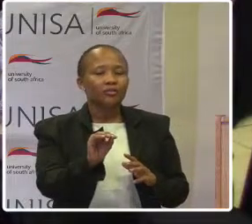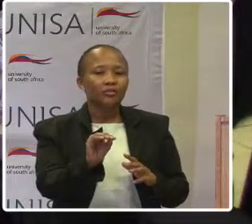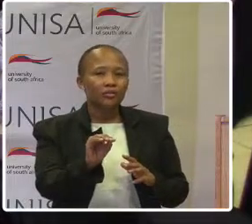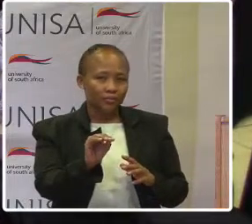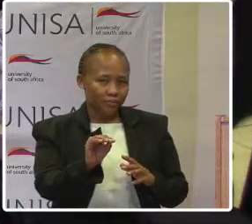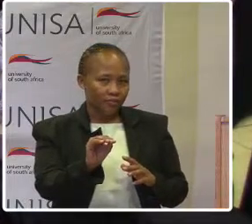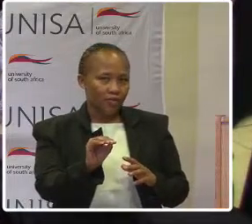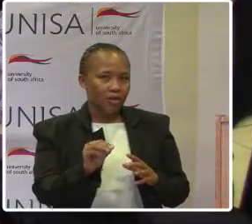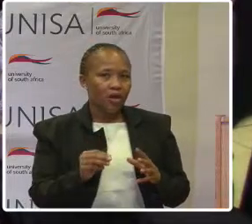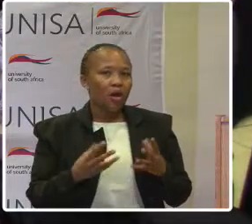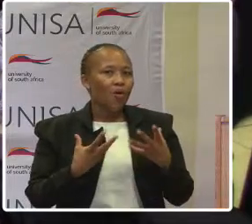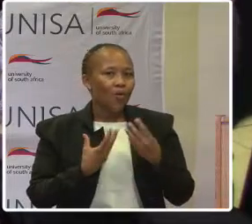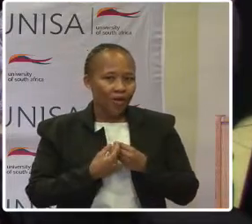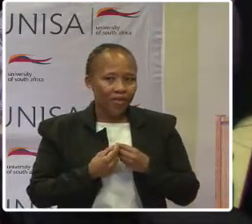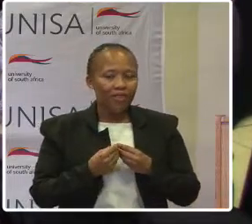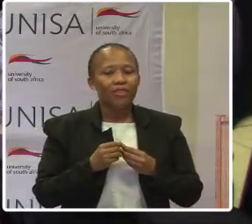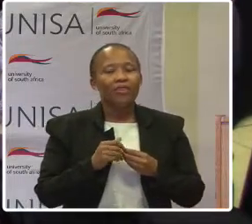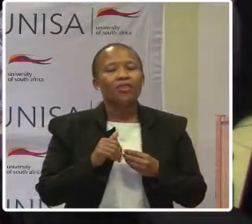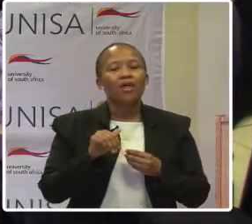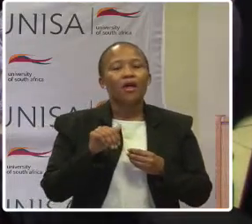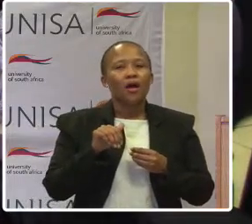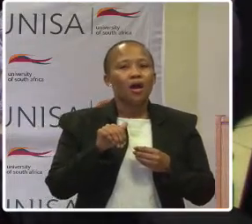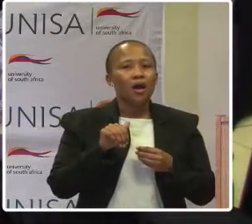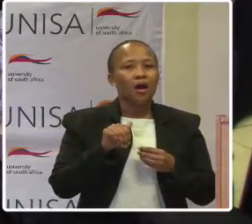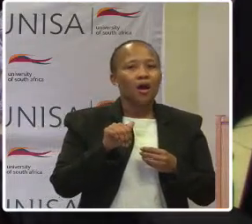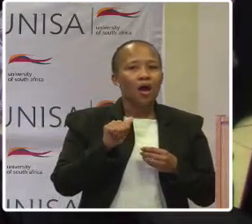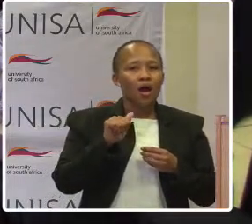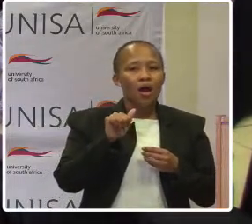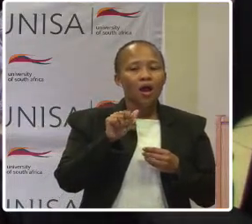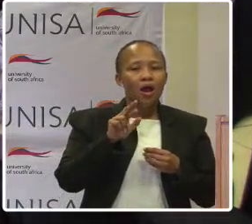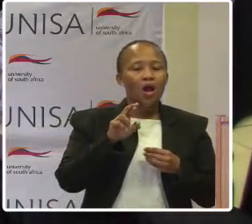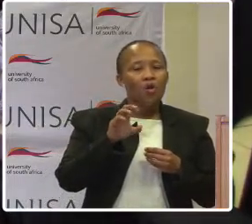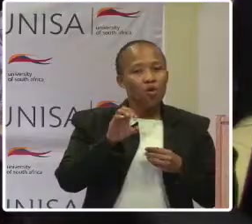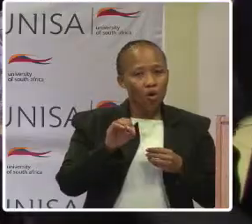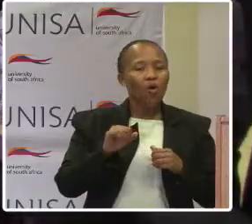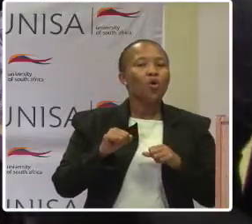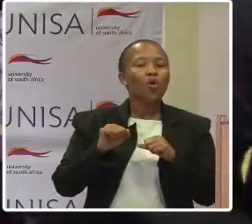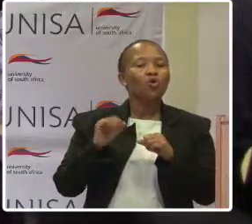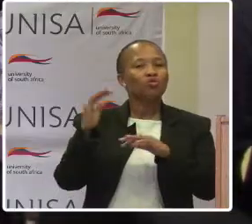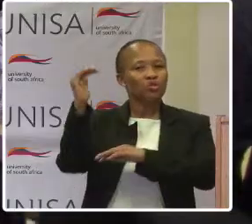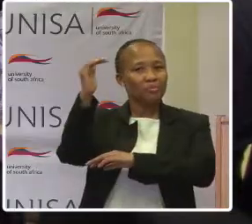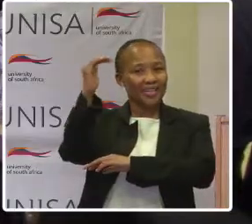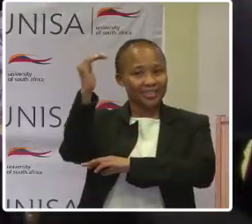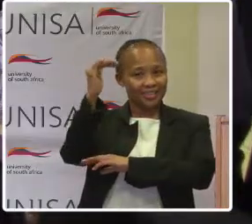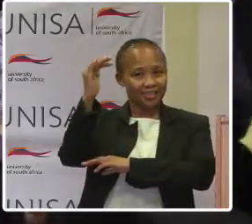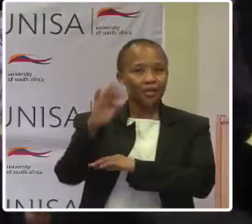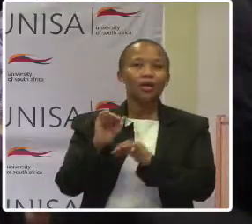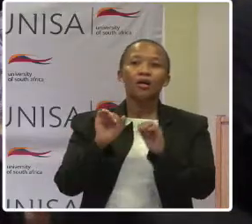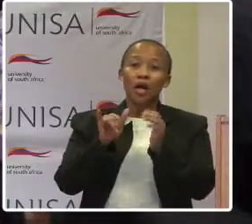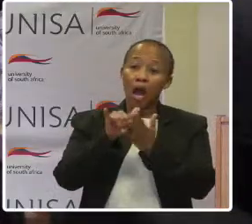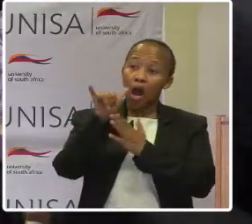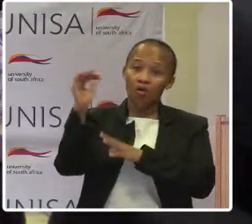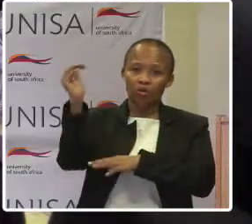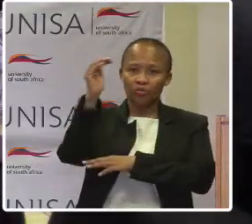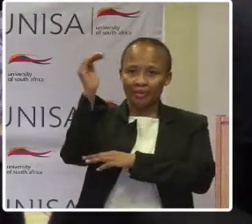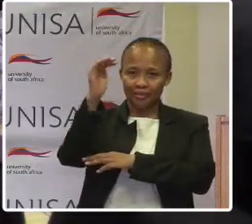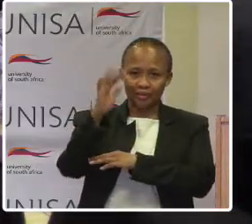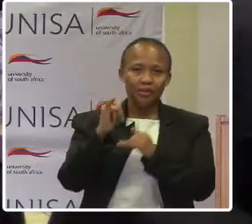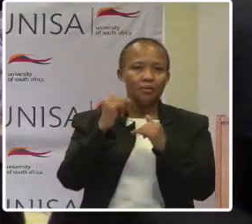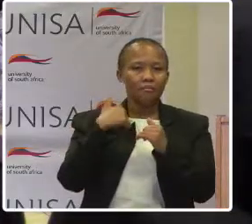the aerospace reading. That, you know, I heard that when you were speaking about the safety of the